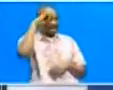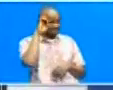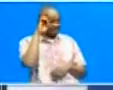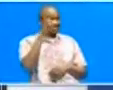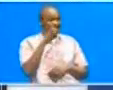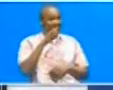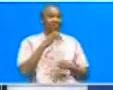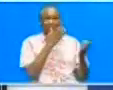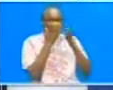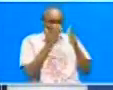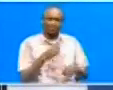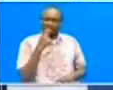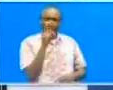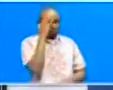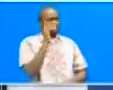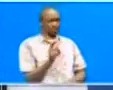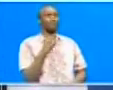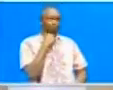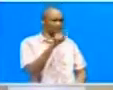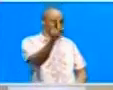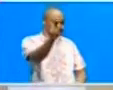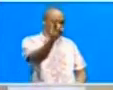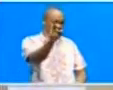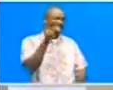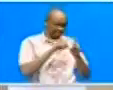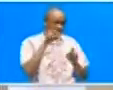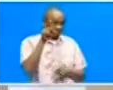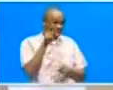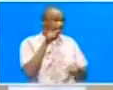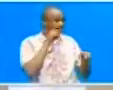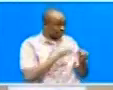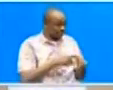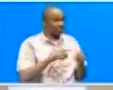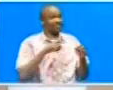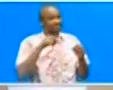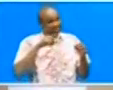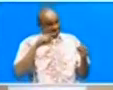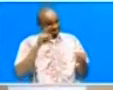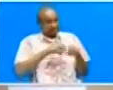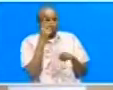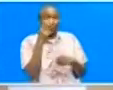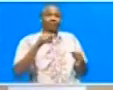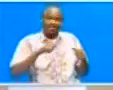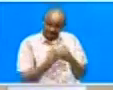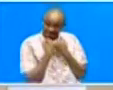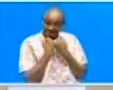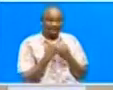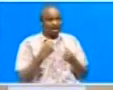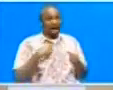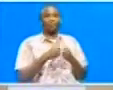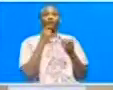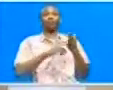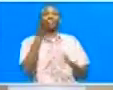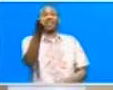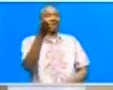so I saw Edith win. I'm like, you know what? I want to be like that girl. Yeah. And so when the presenter season two came, I came for the auditions. And who do I find at the